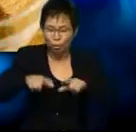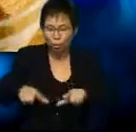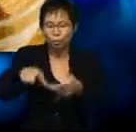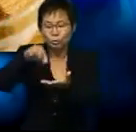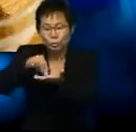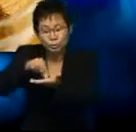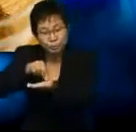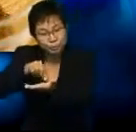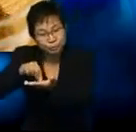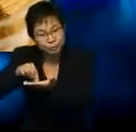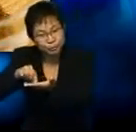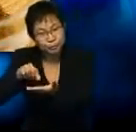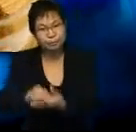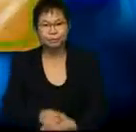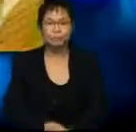wood chips,